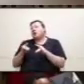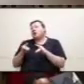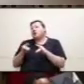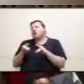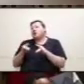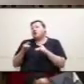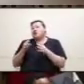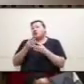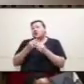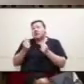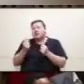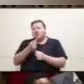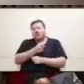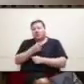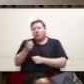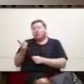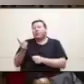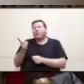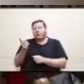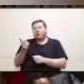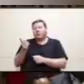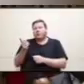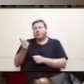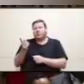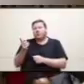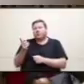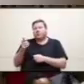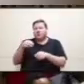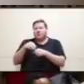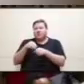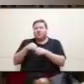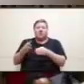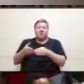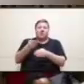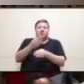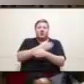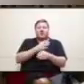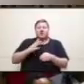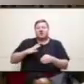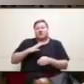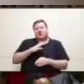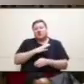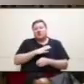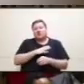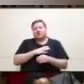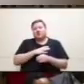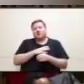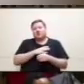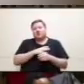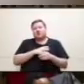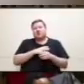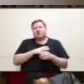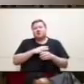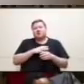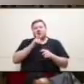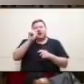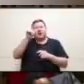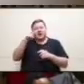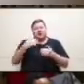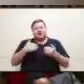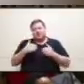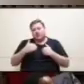some of those who were part of the previous council, they later on became part of administration. Okay. And